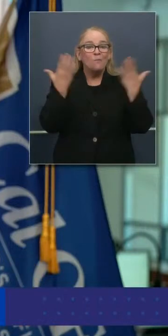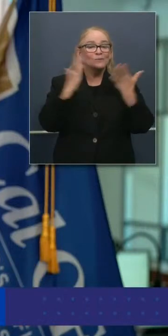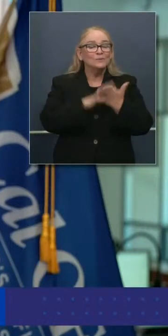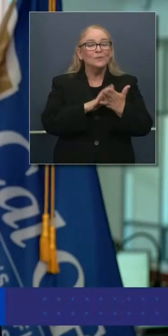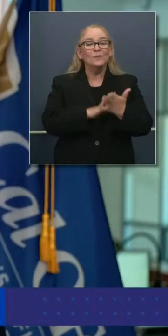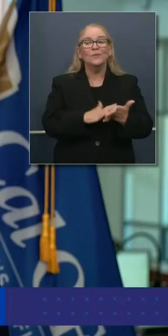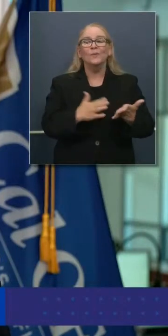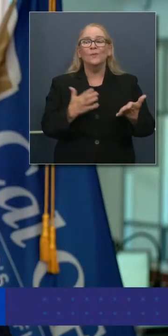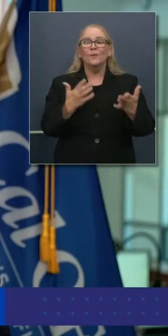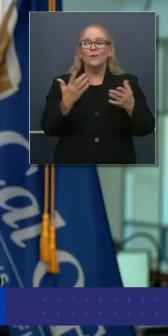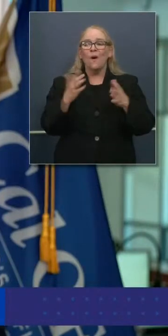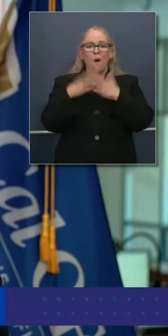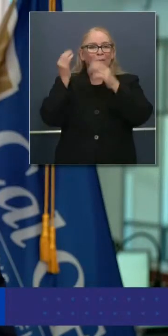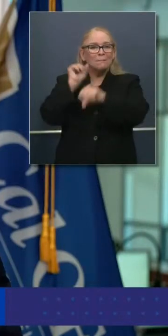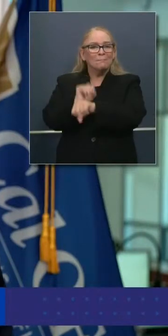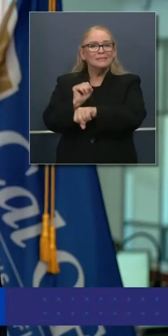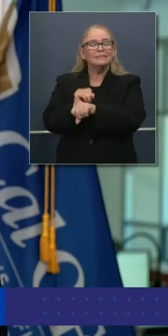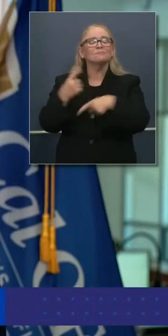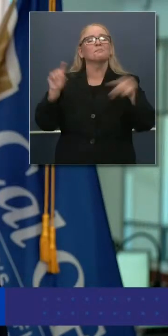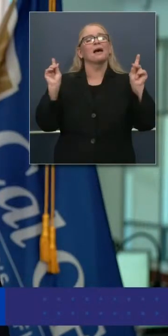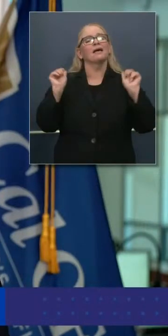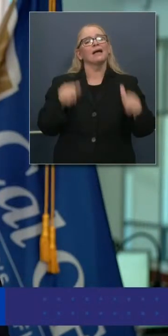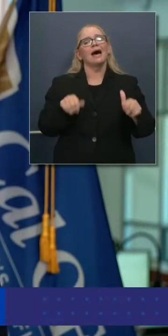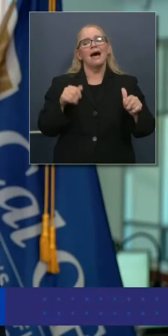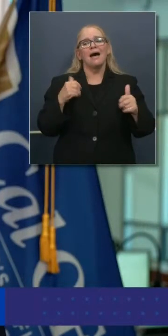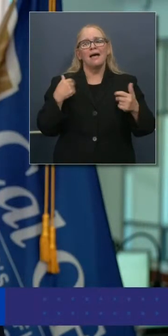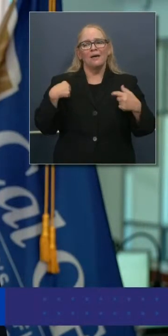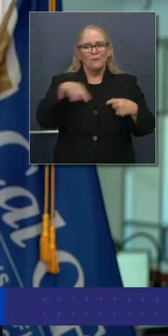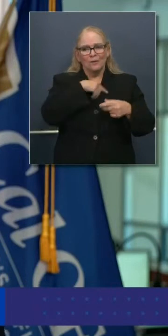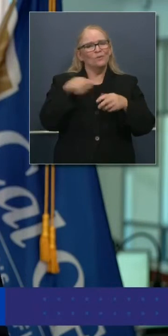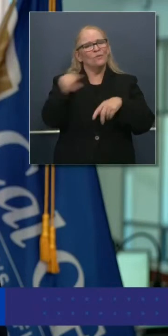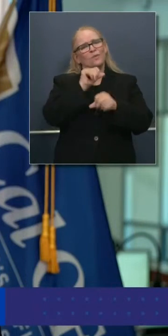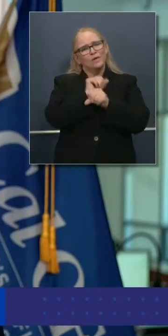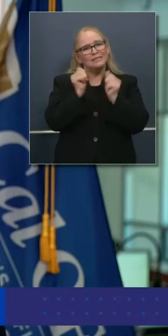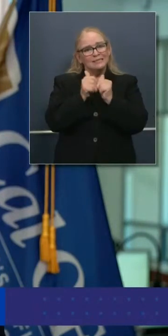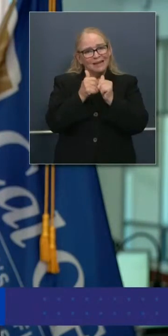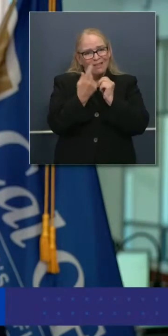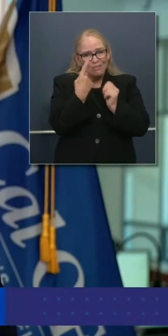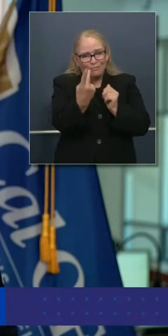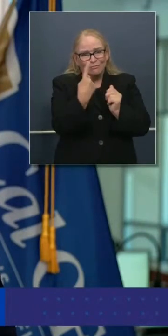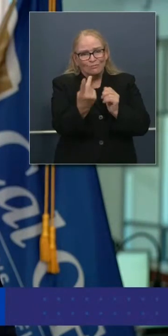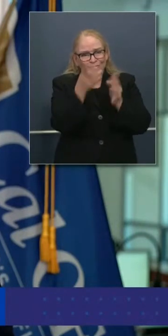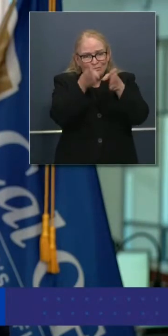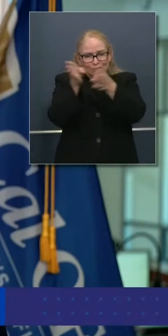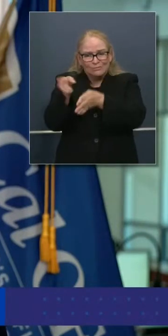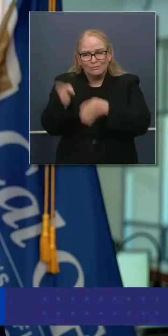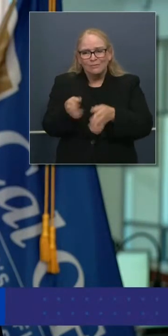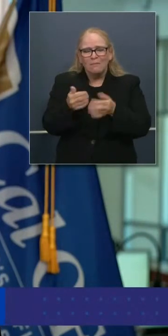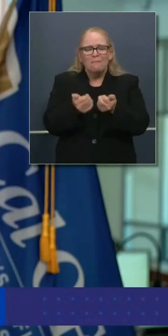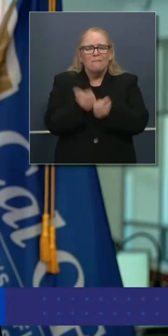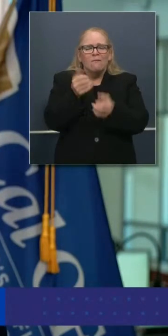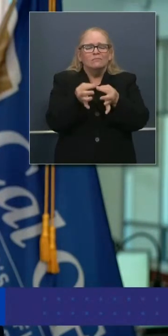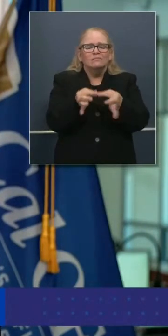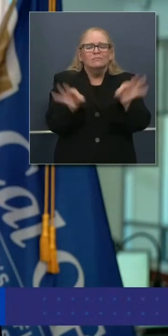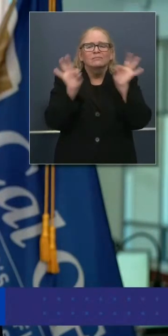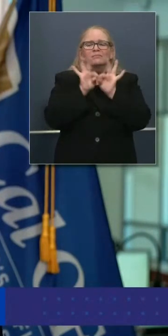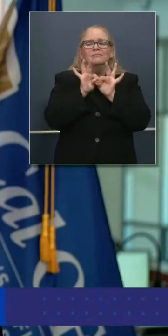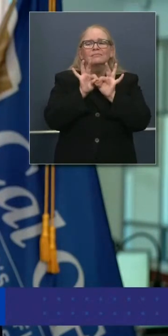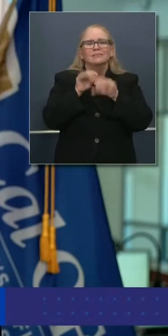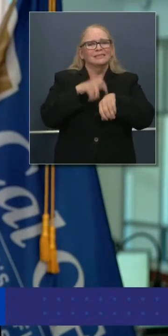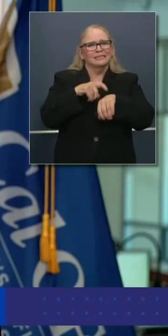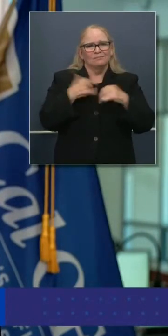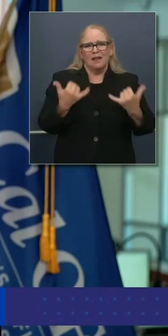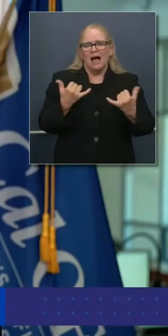our economy. Let's work hard in the next few weeks. This is the most critical, I believe this, the most critical